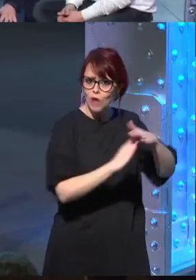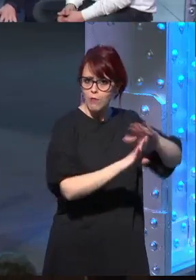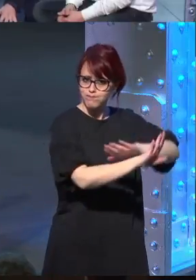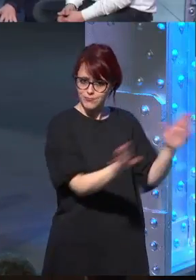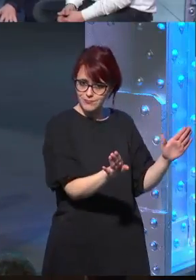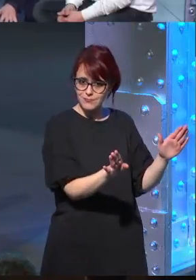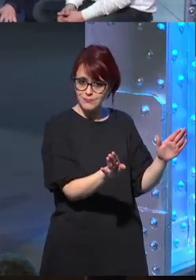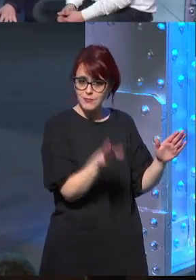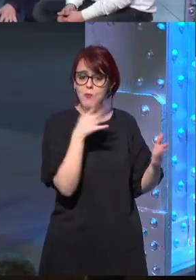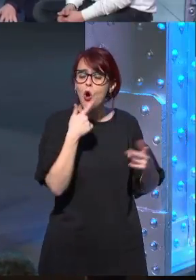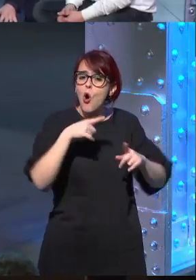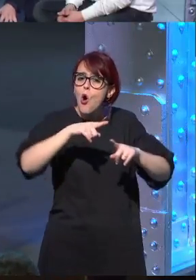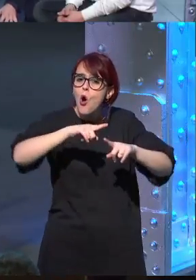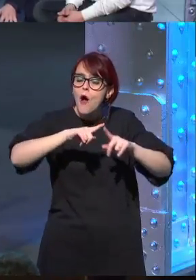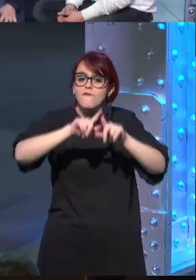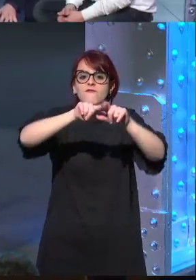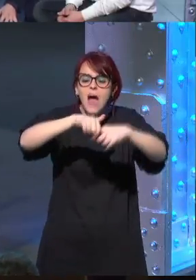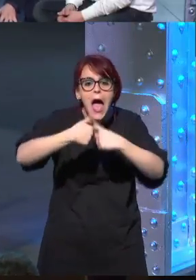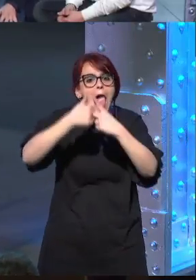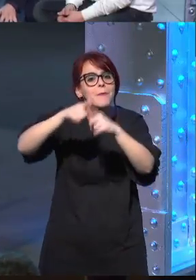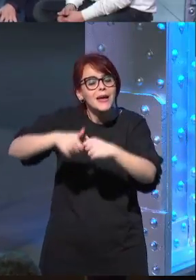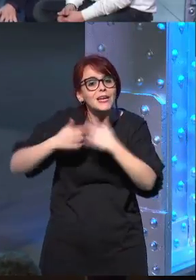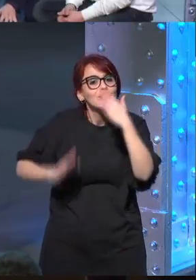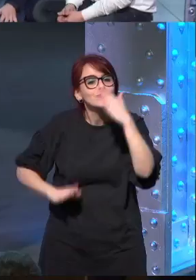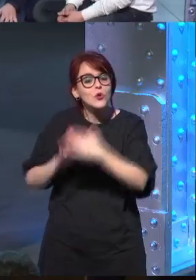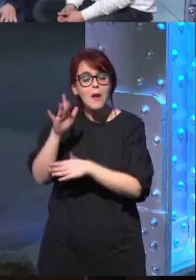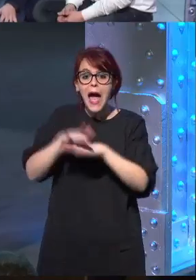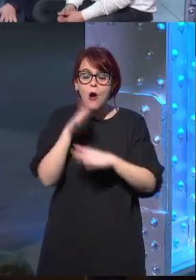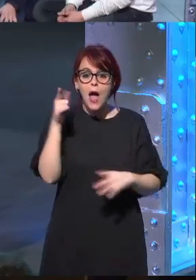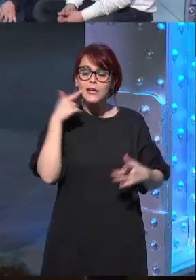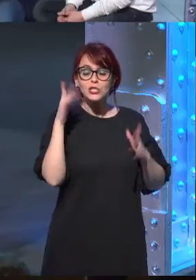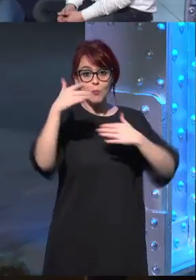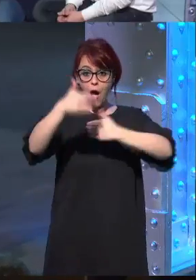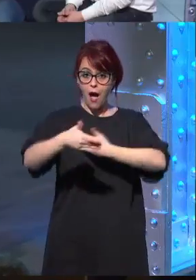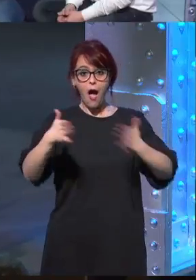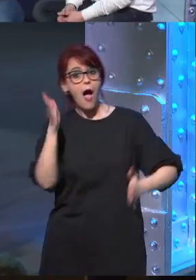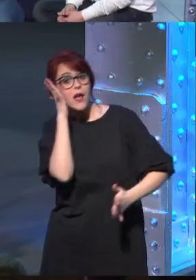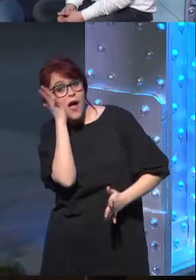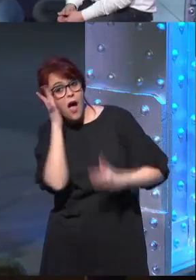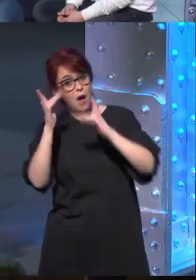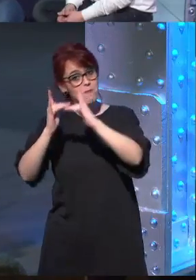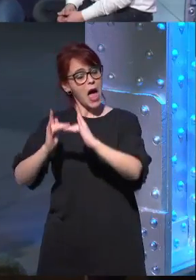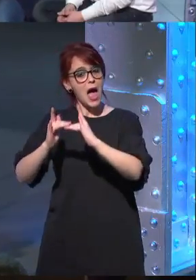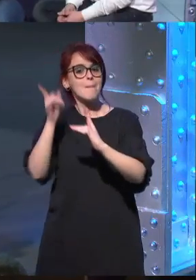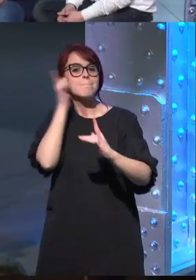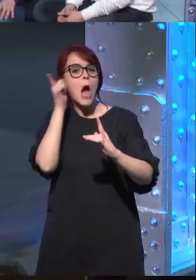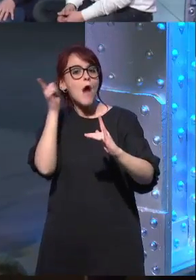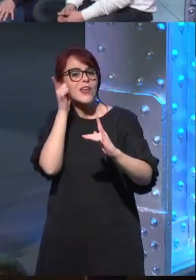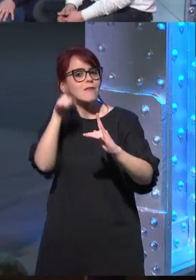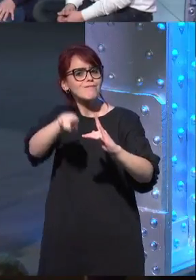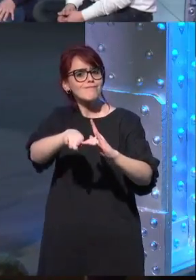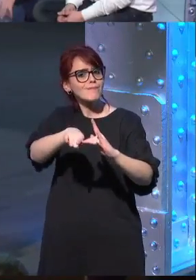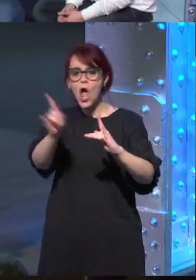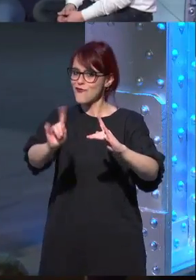had an old one in my house that I hadn't been used. And since then, I have made a commitment to myself of leaving